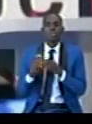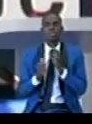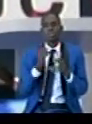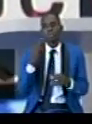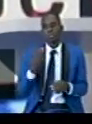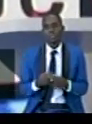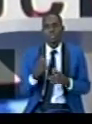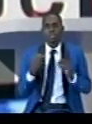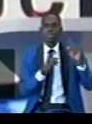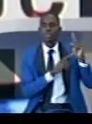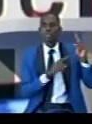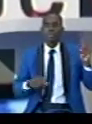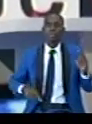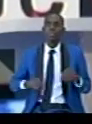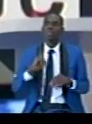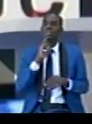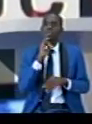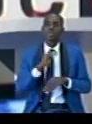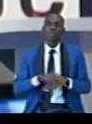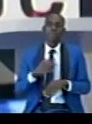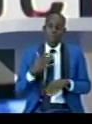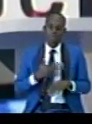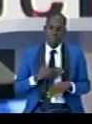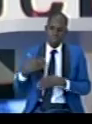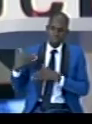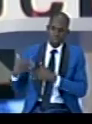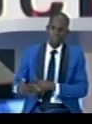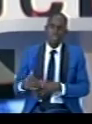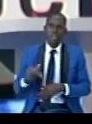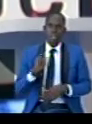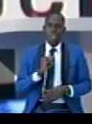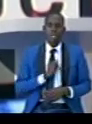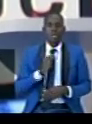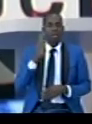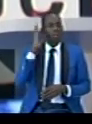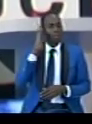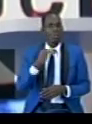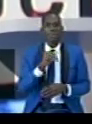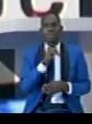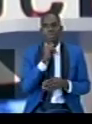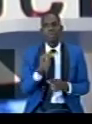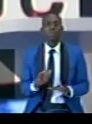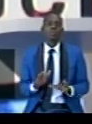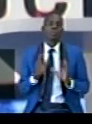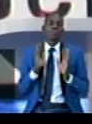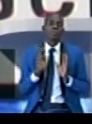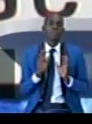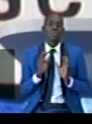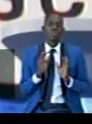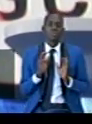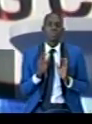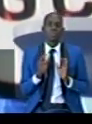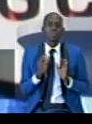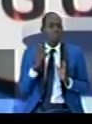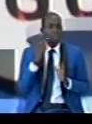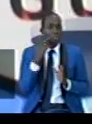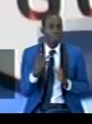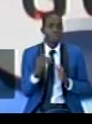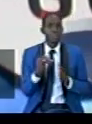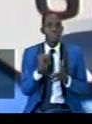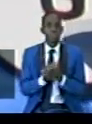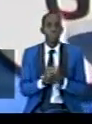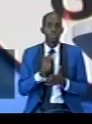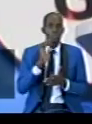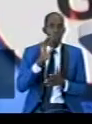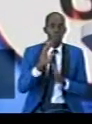on my side, I will not fear. Look at that word will there. That will, it's your